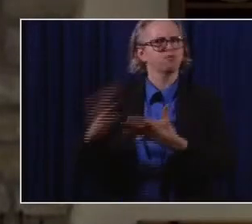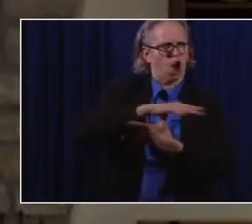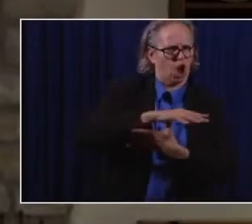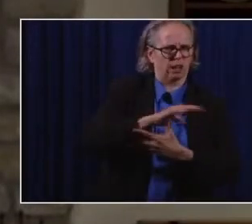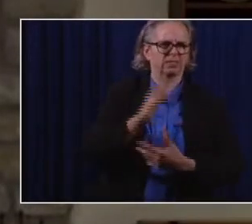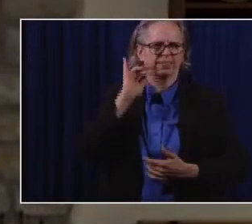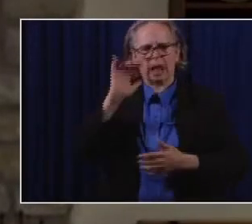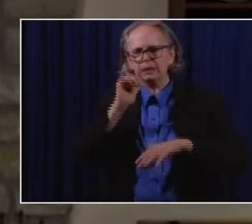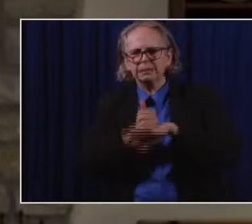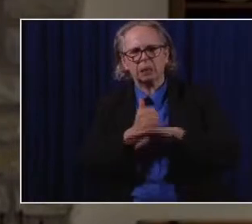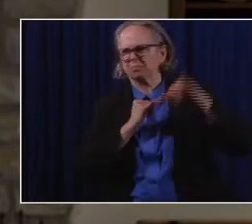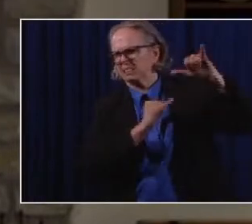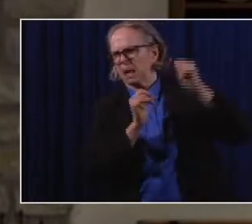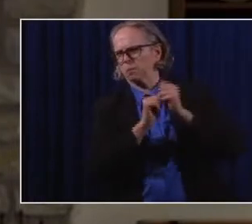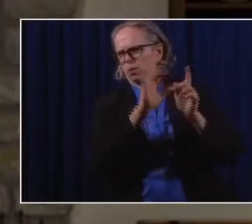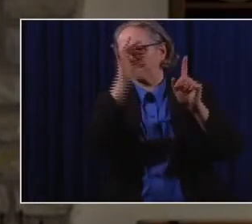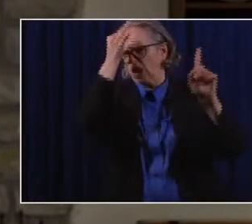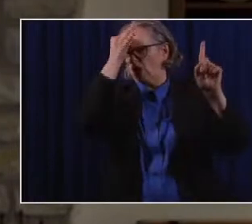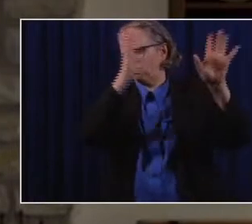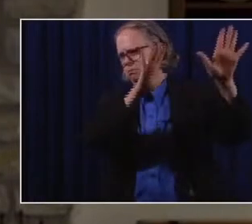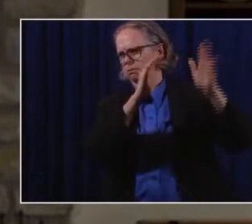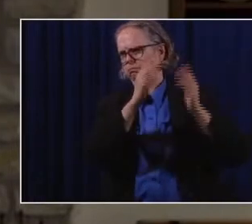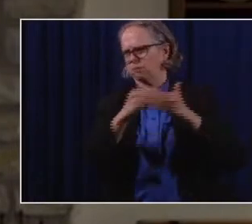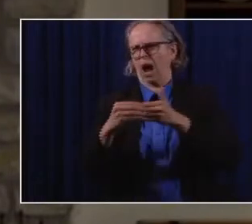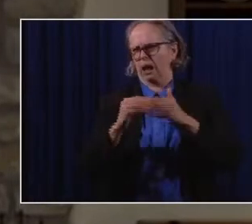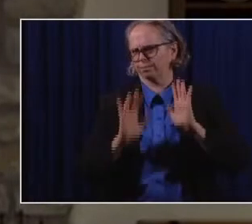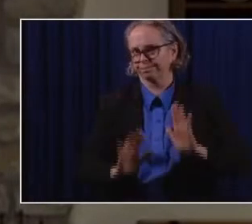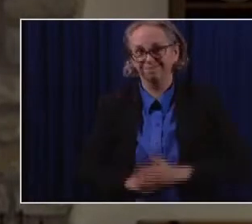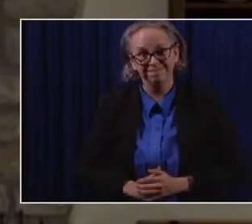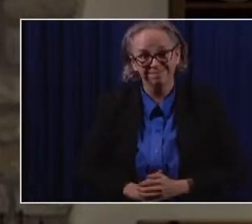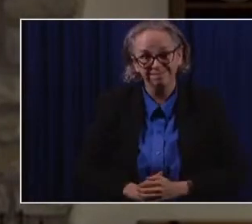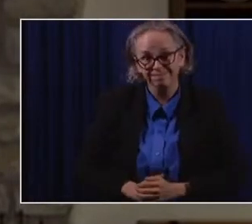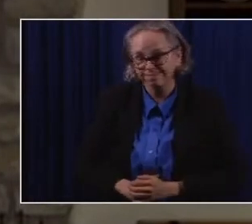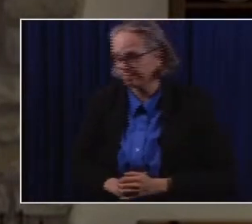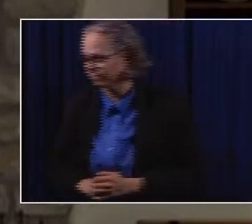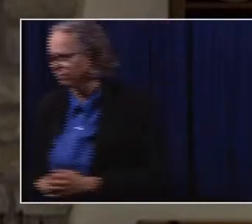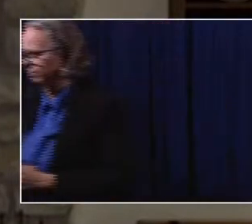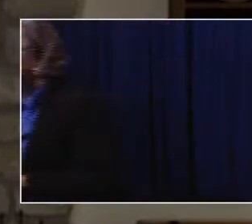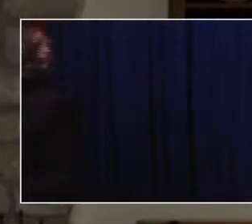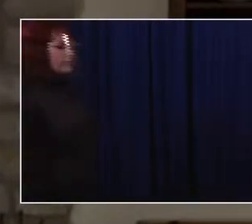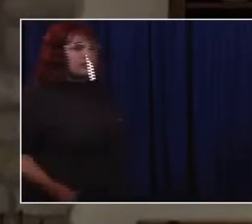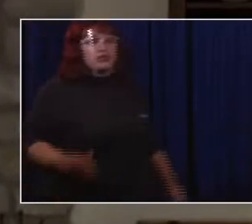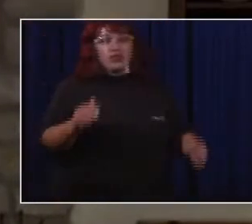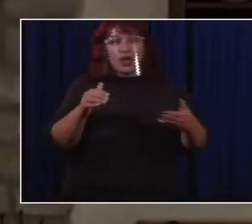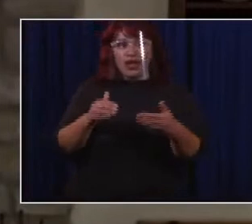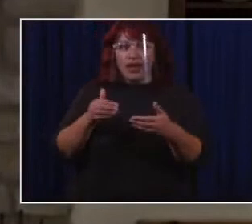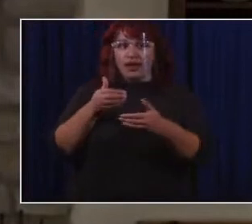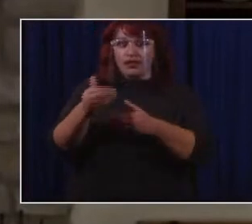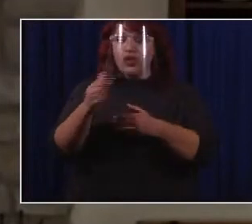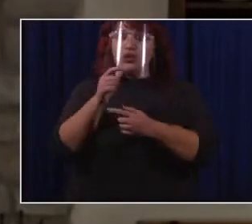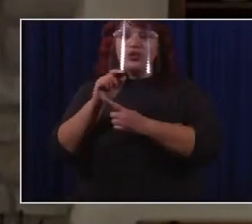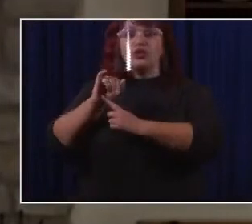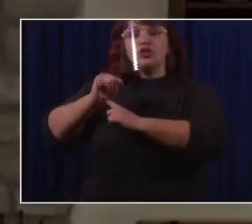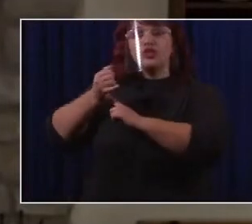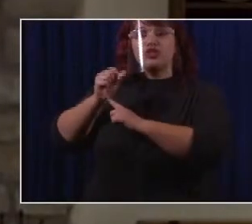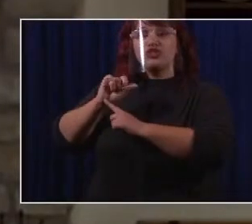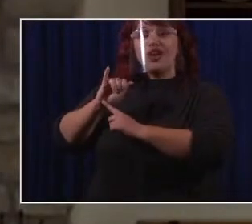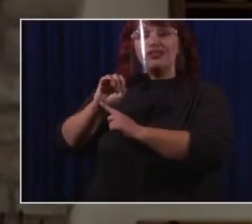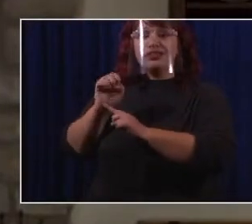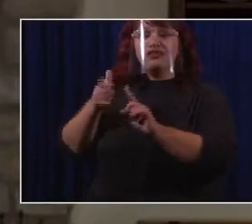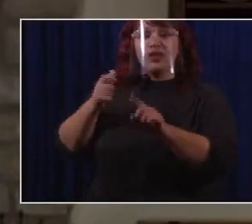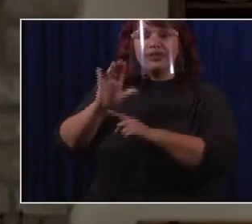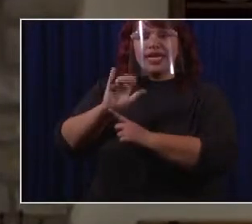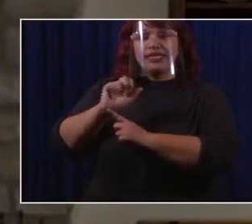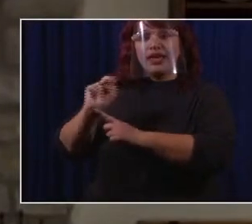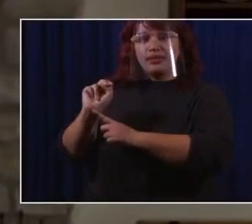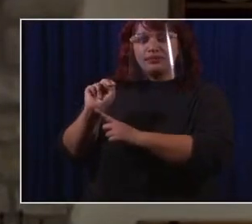Next question is from Jesse Balmert at the Cincinnati Enquirer. Jesse. Hi, Governor. My question